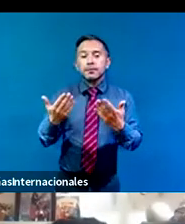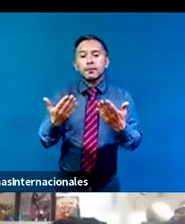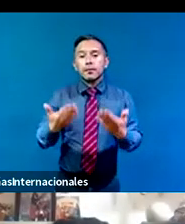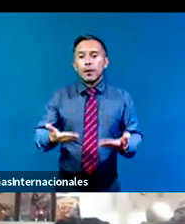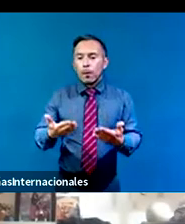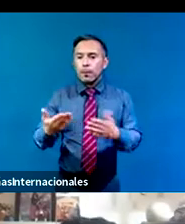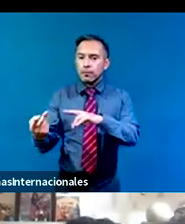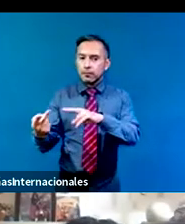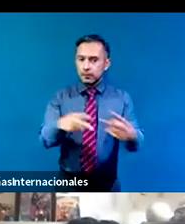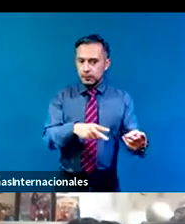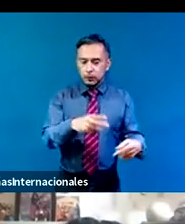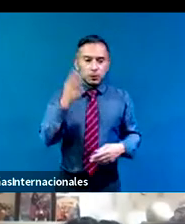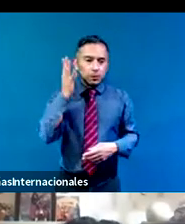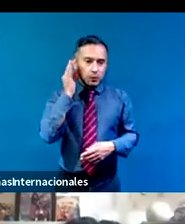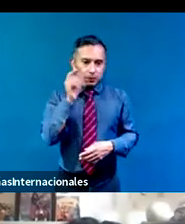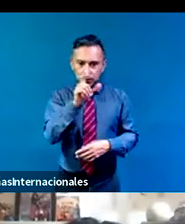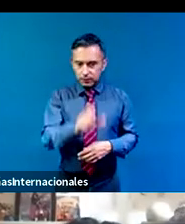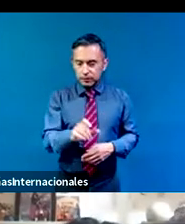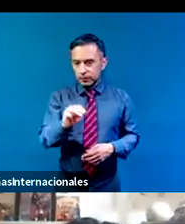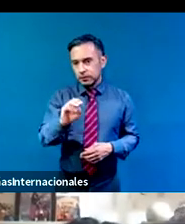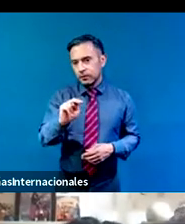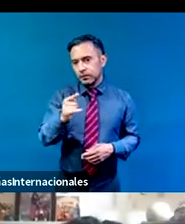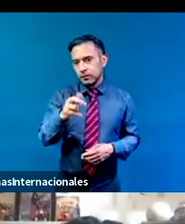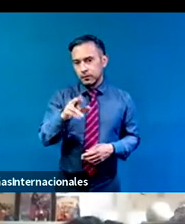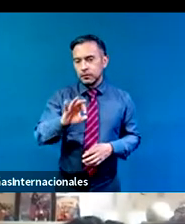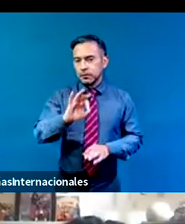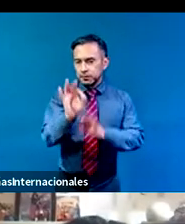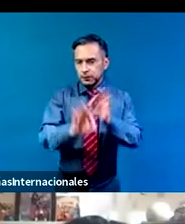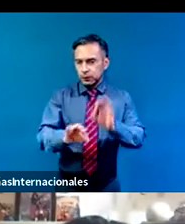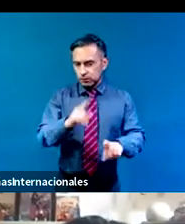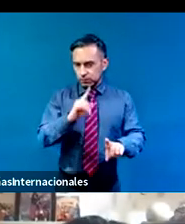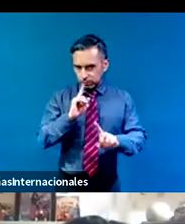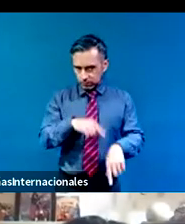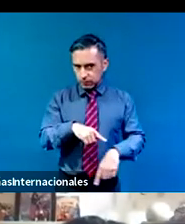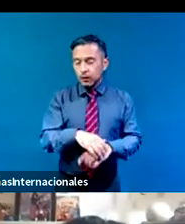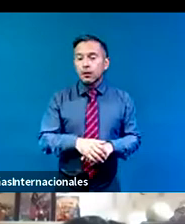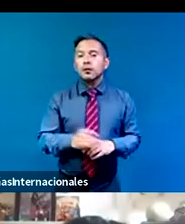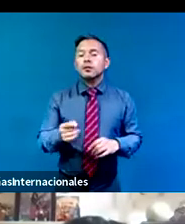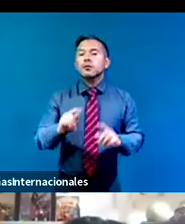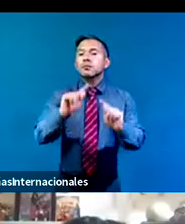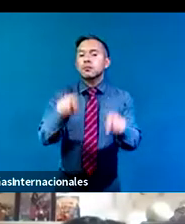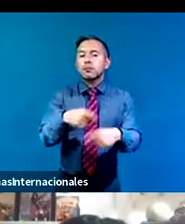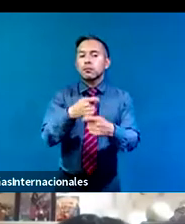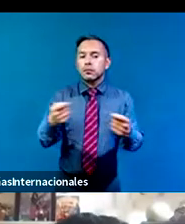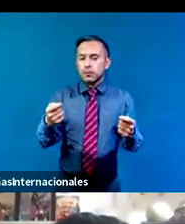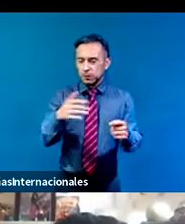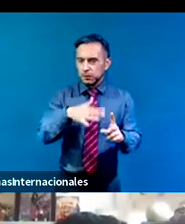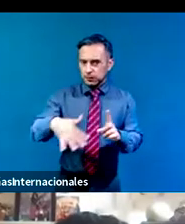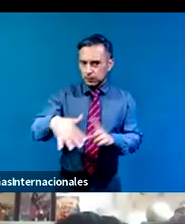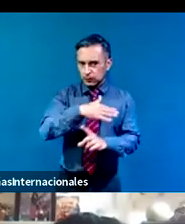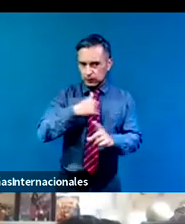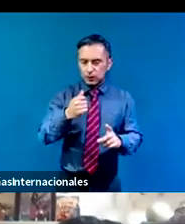about building peace in the context of femicides, and about